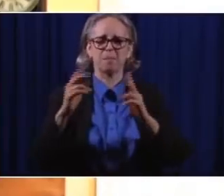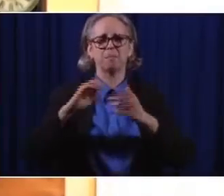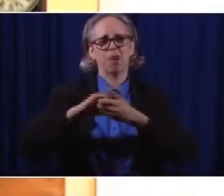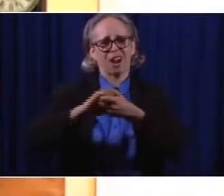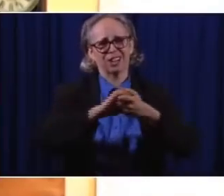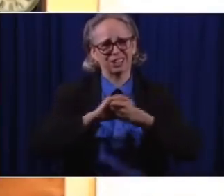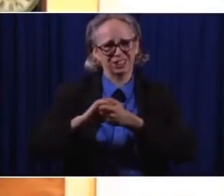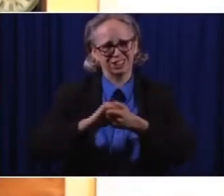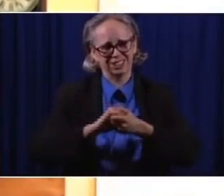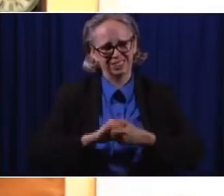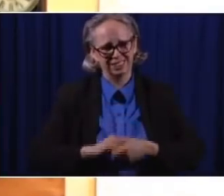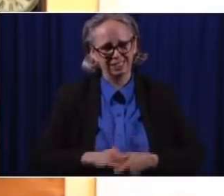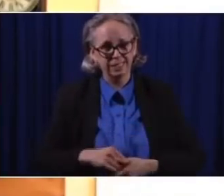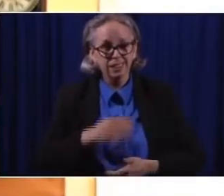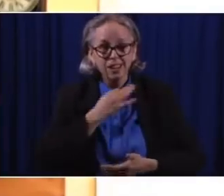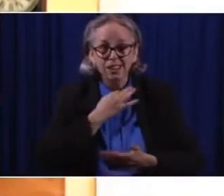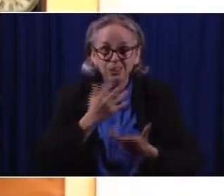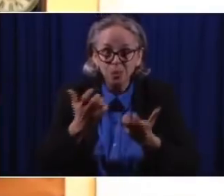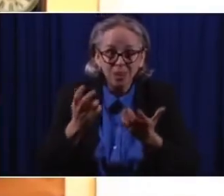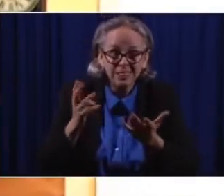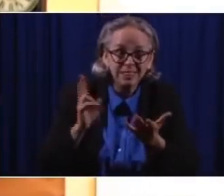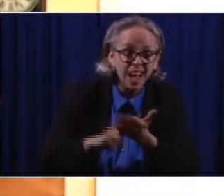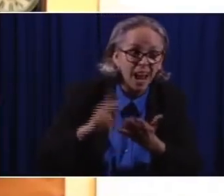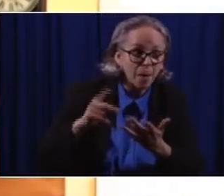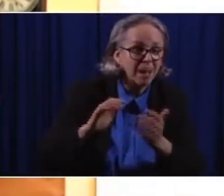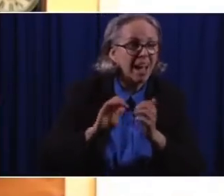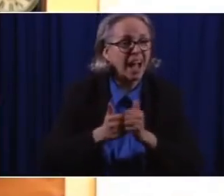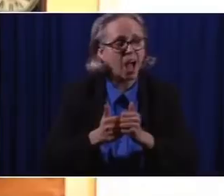up, please visit